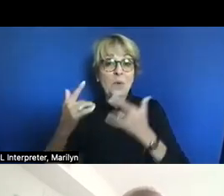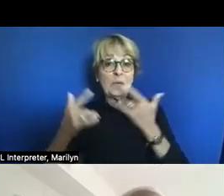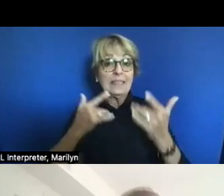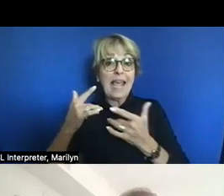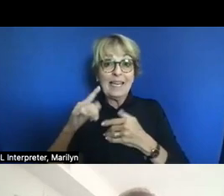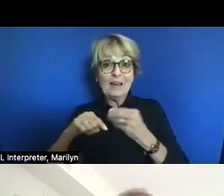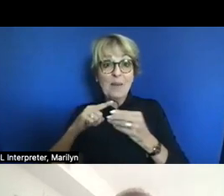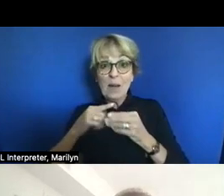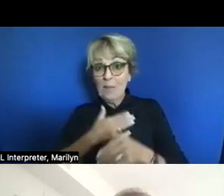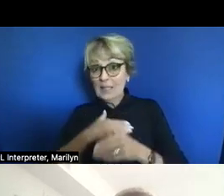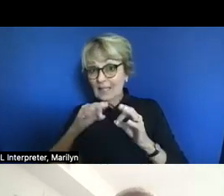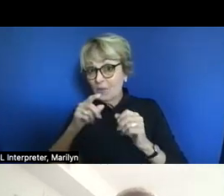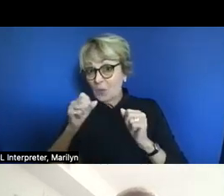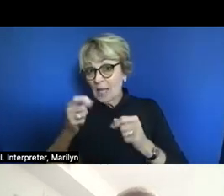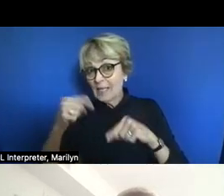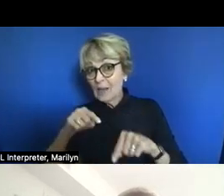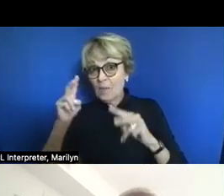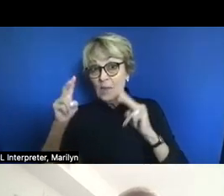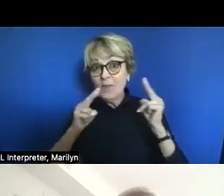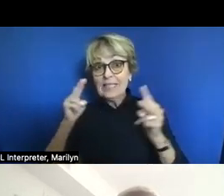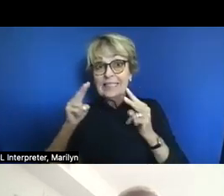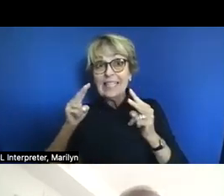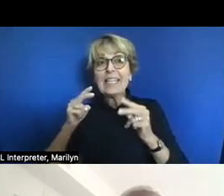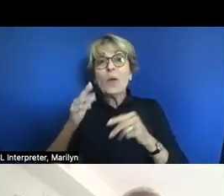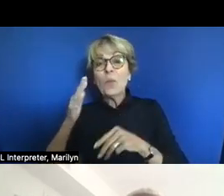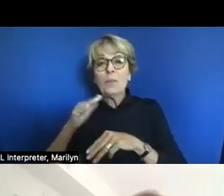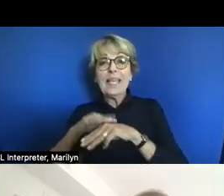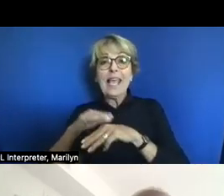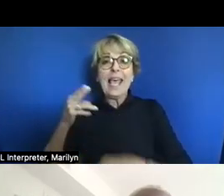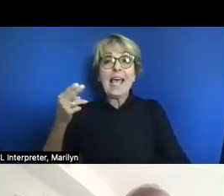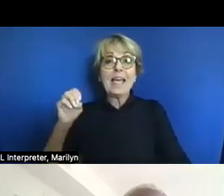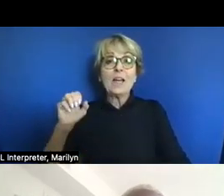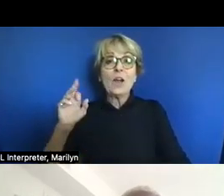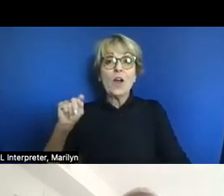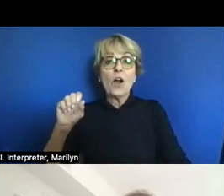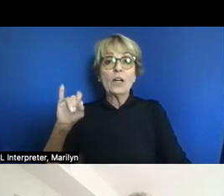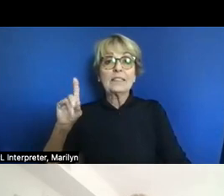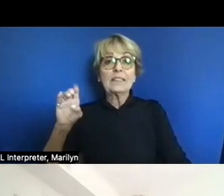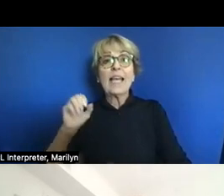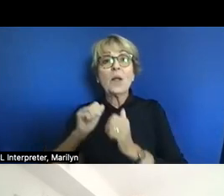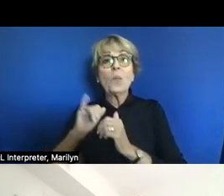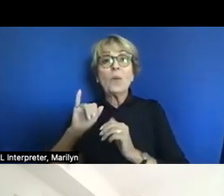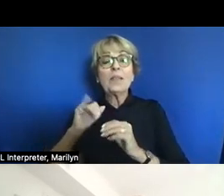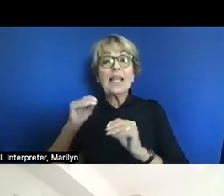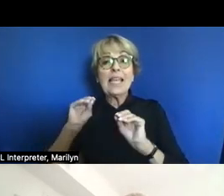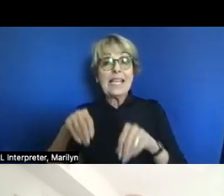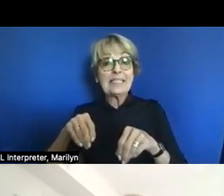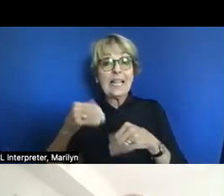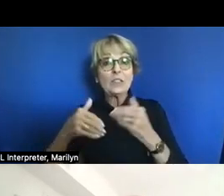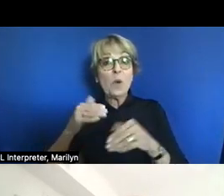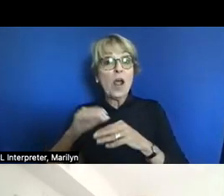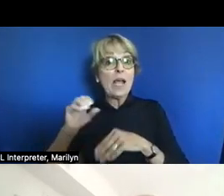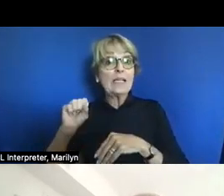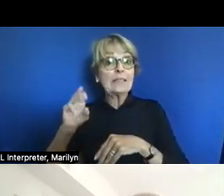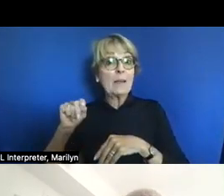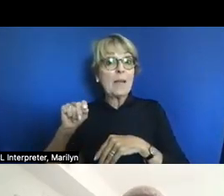please, if you can, come visit. We'll be at Heartside. Again, we'll be starting with the installation process on September 8th. So if you even want to come and see